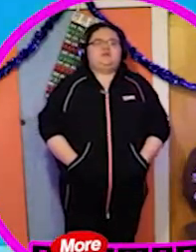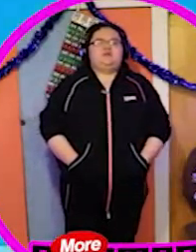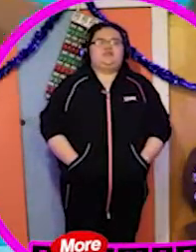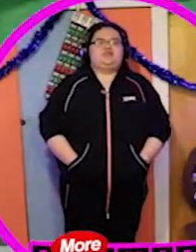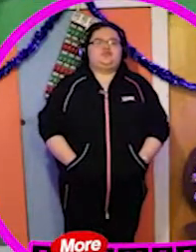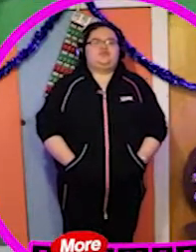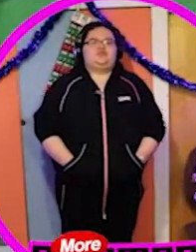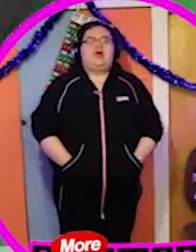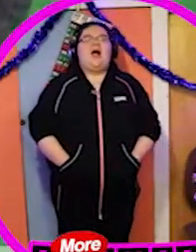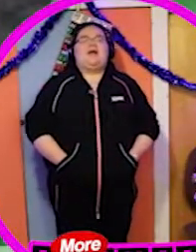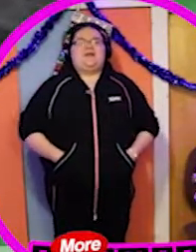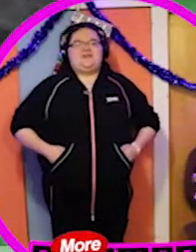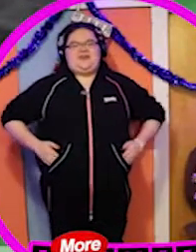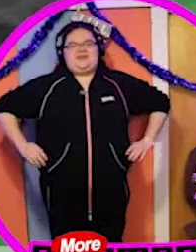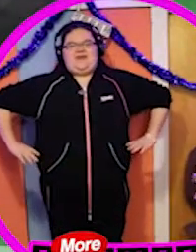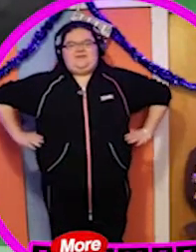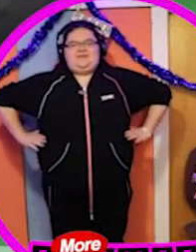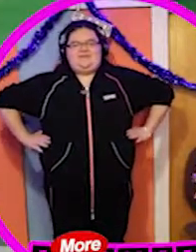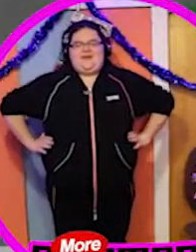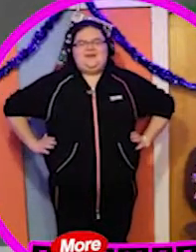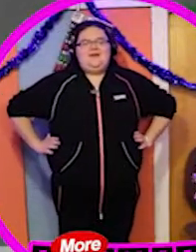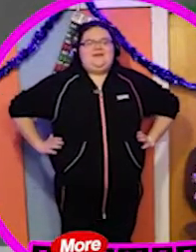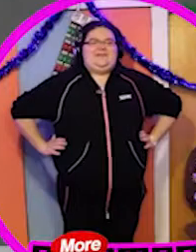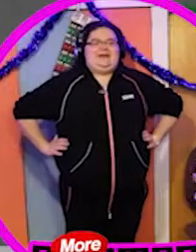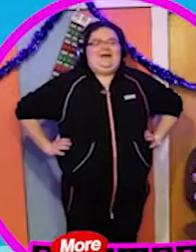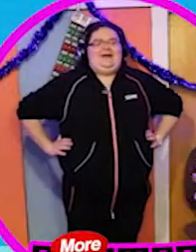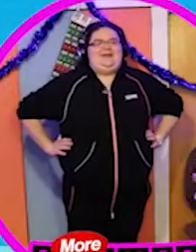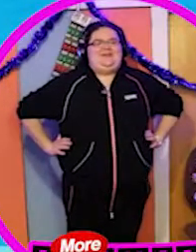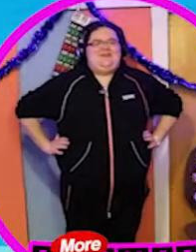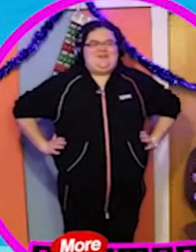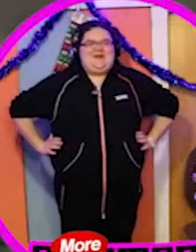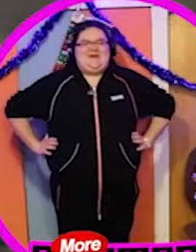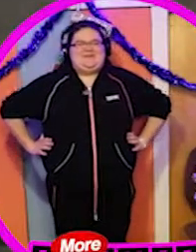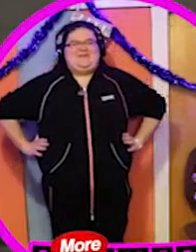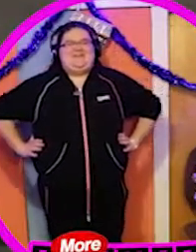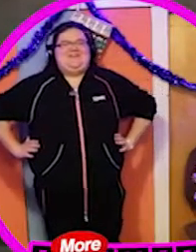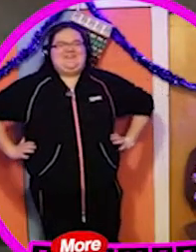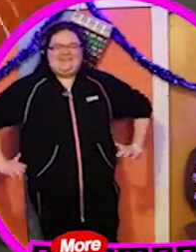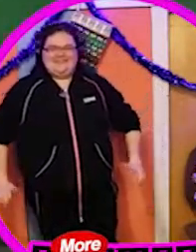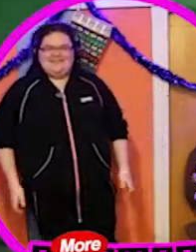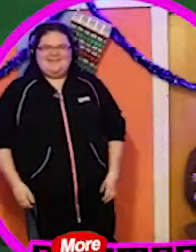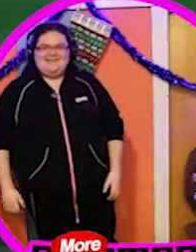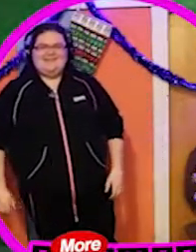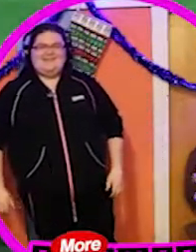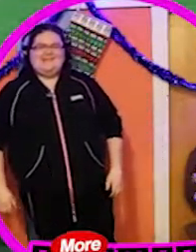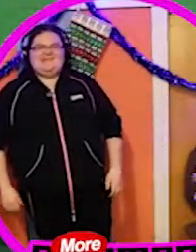knives and you have to just. Ah, gotcha, that one. Okay. I was like, stabbed. I don't remember.